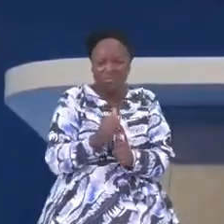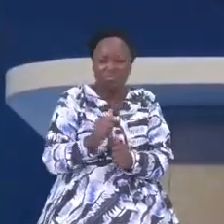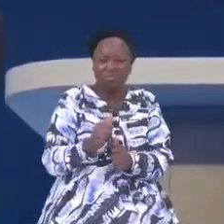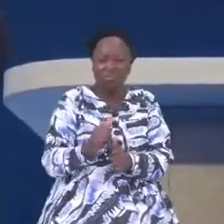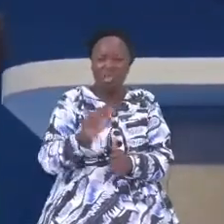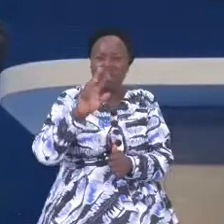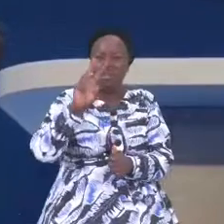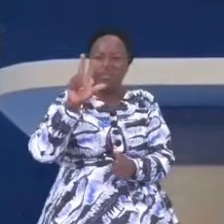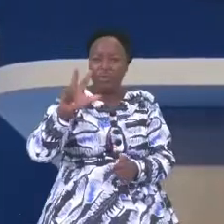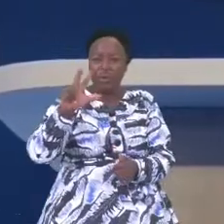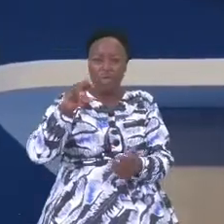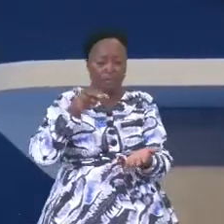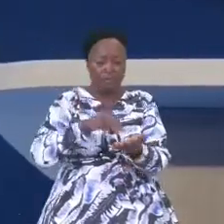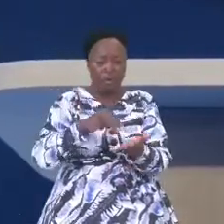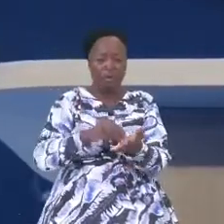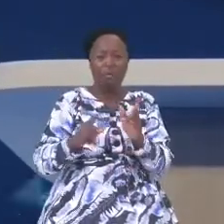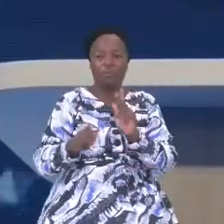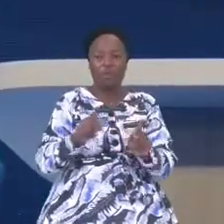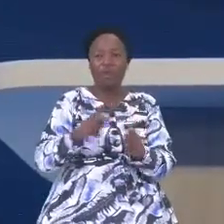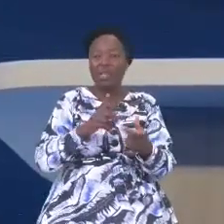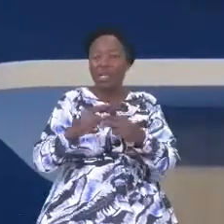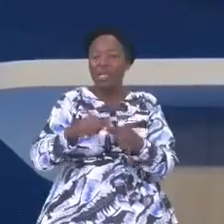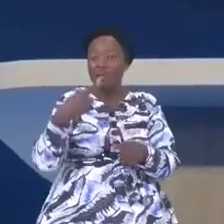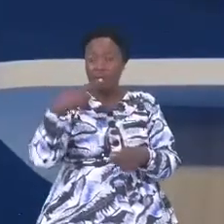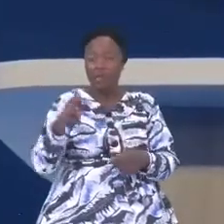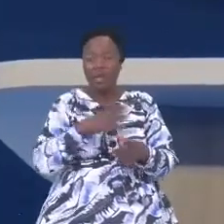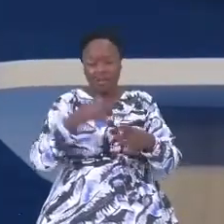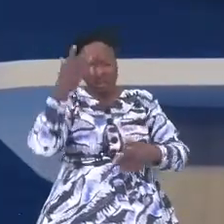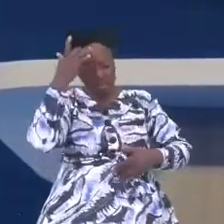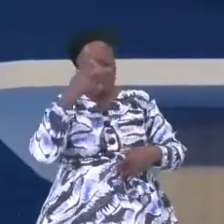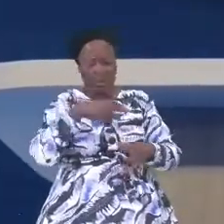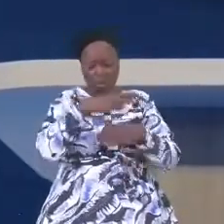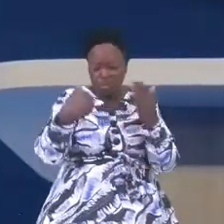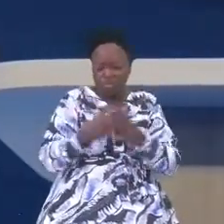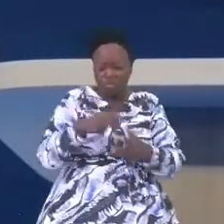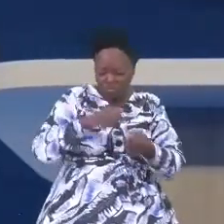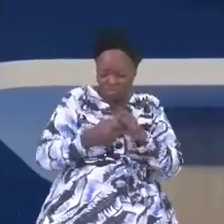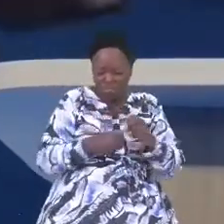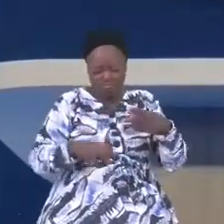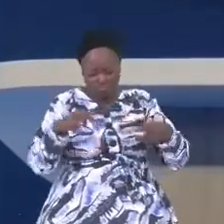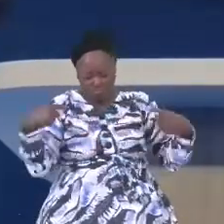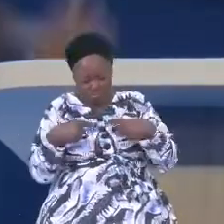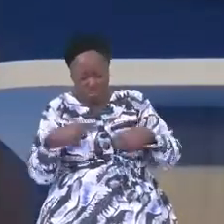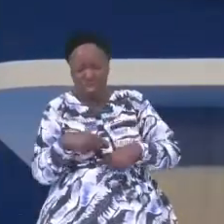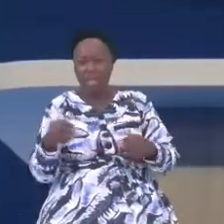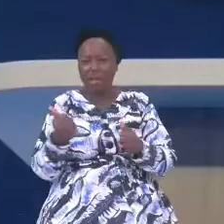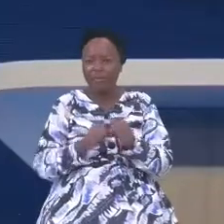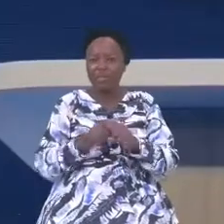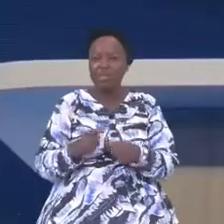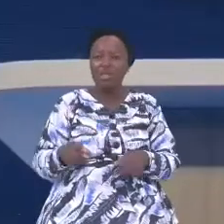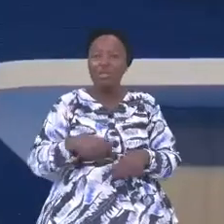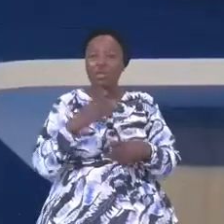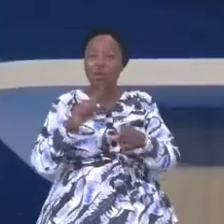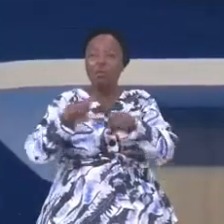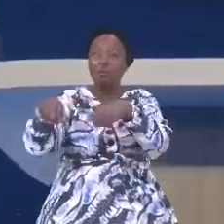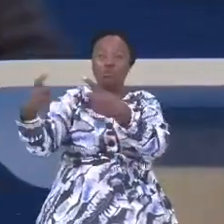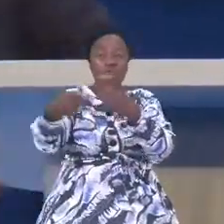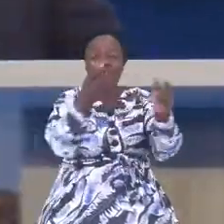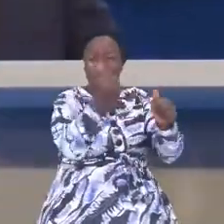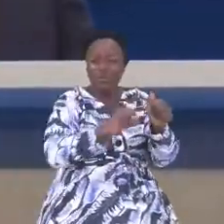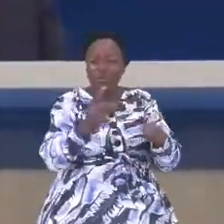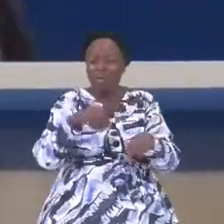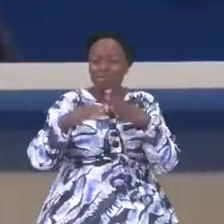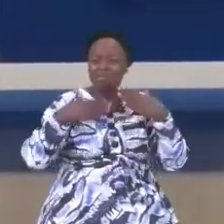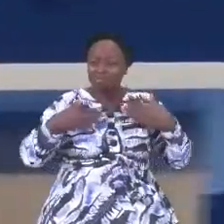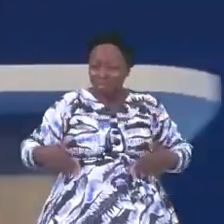the serpents and the sickness and the infirmity and the affliction was running everywhere. If they